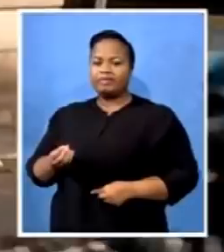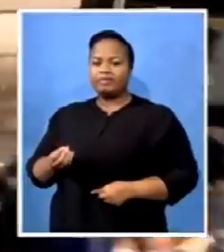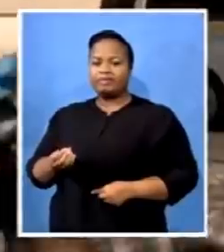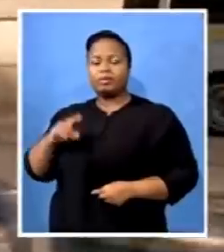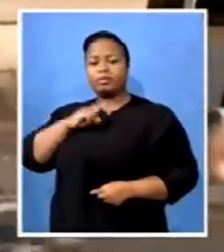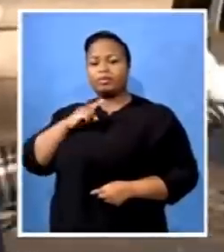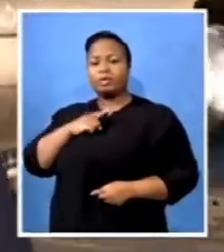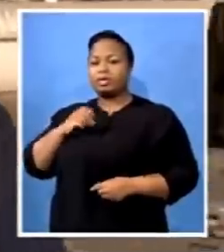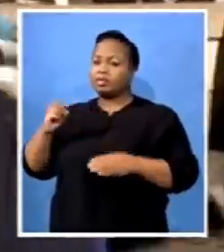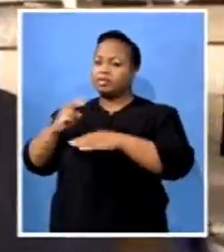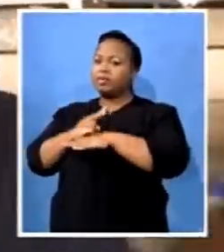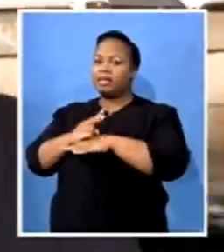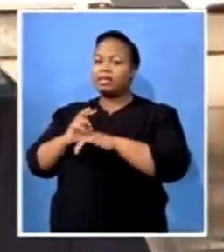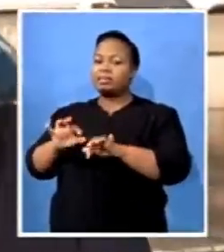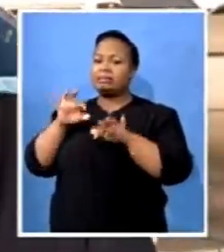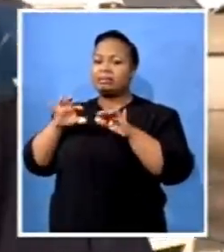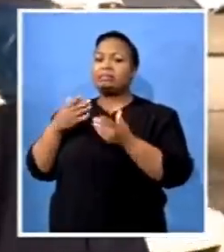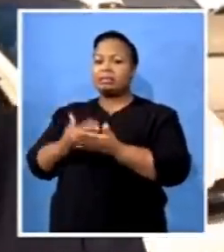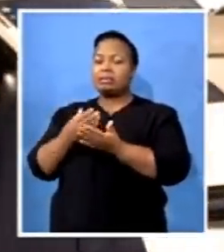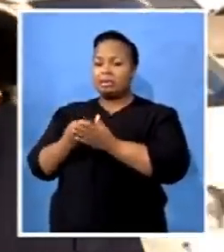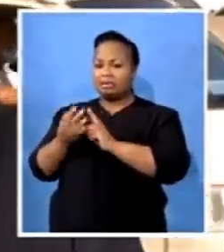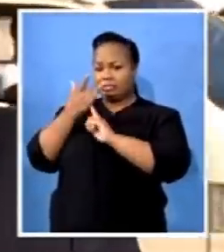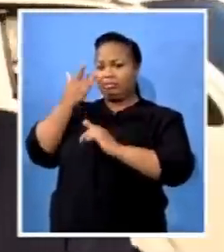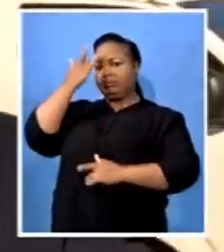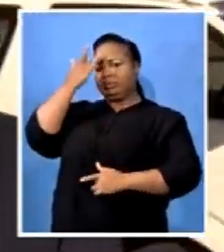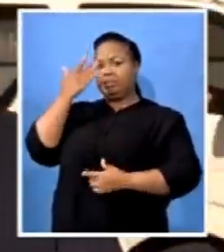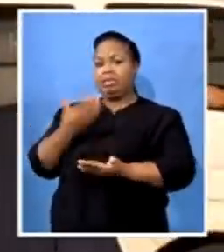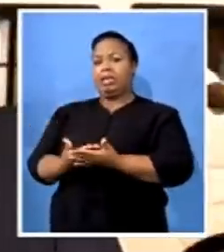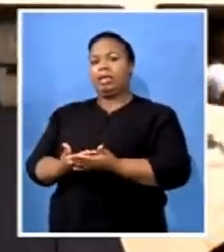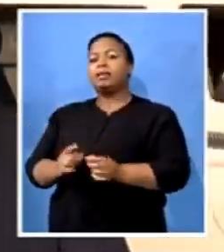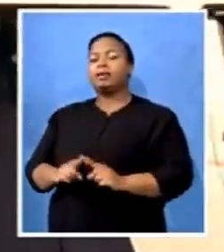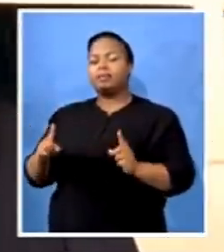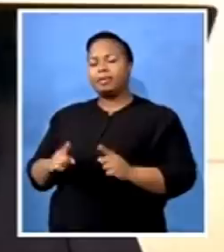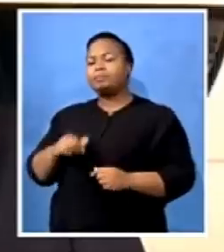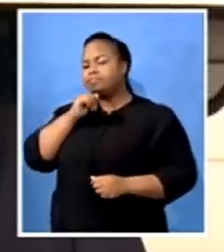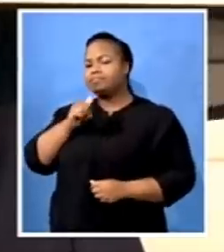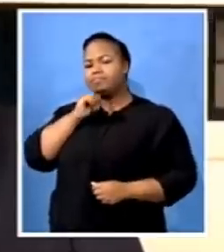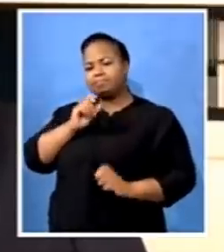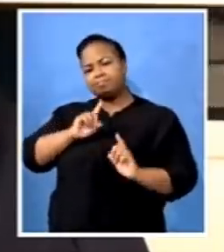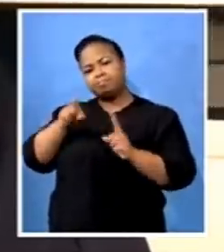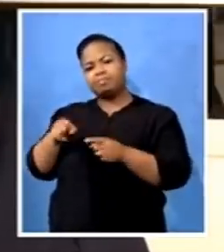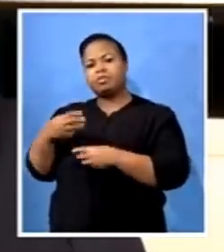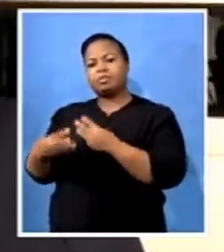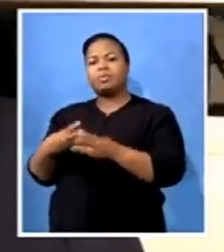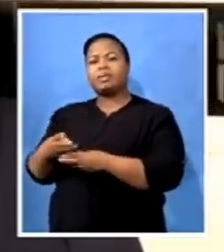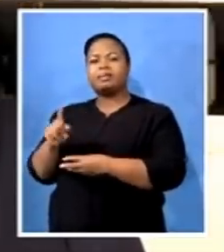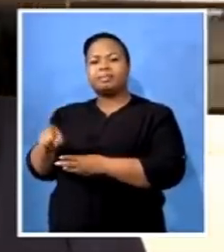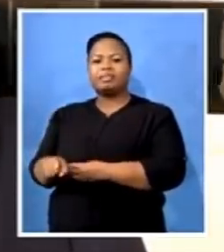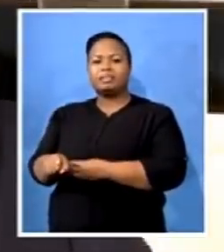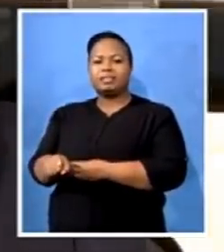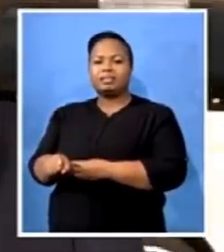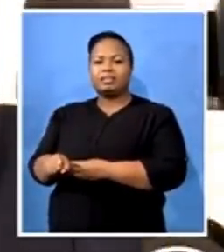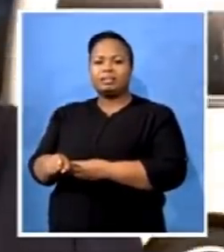contact it. But we are going to work because it's been a tough. It's been